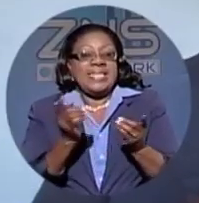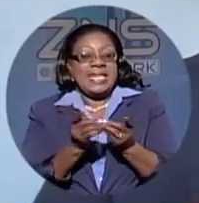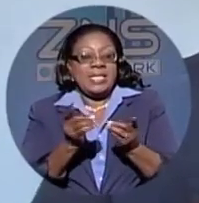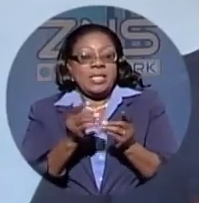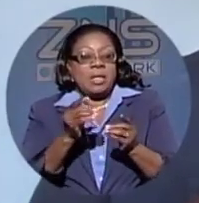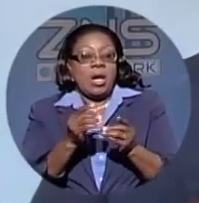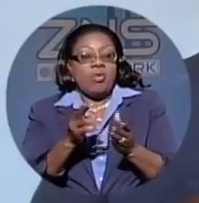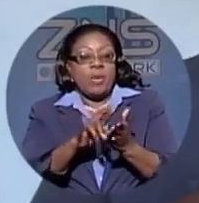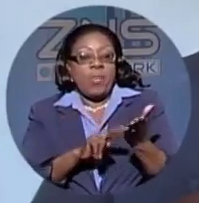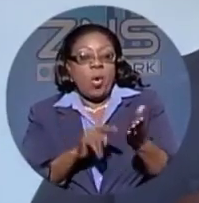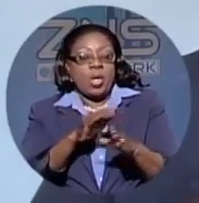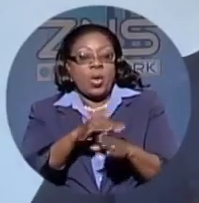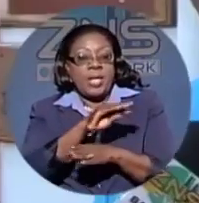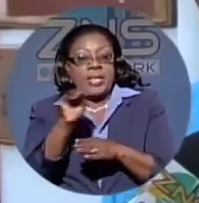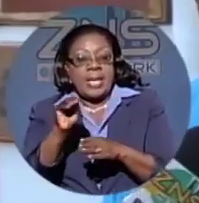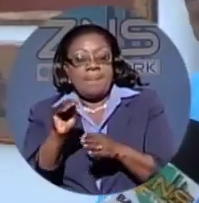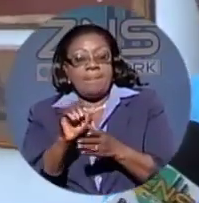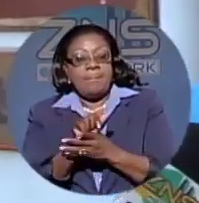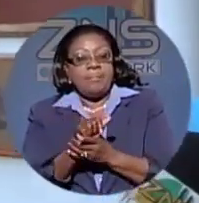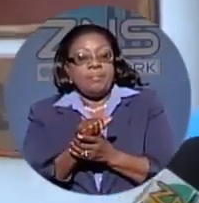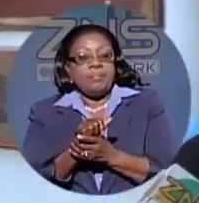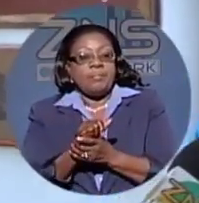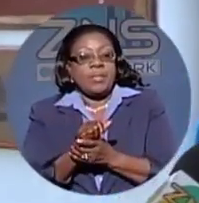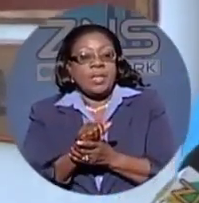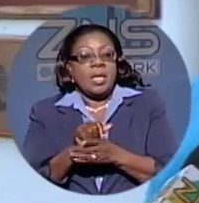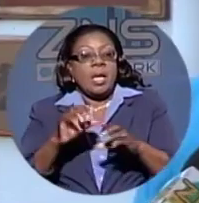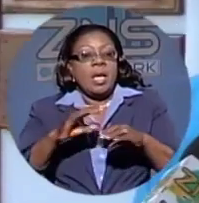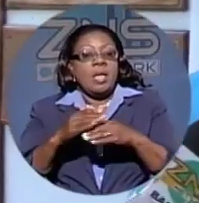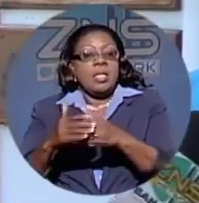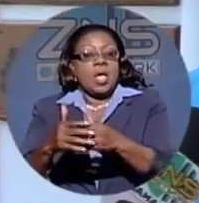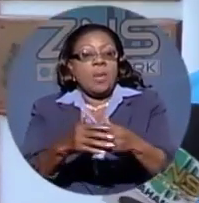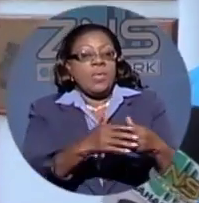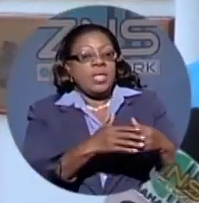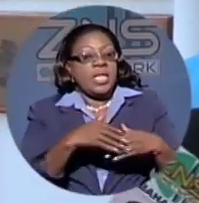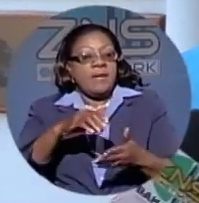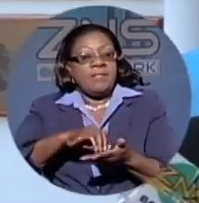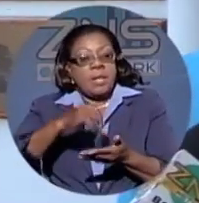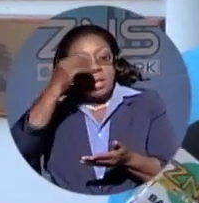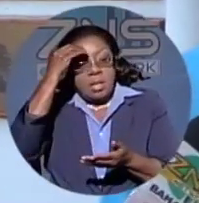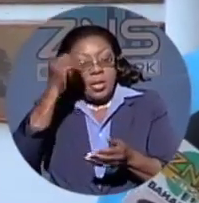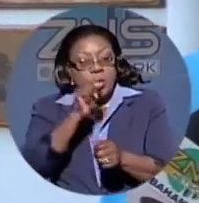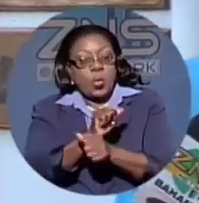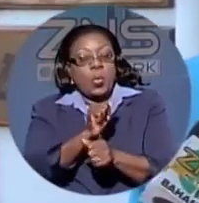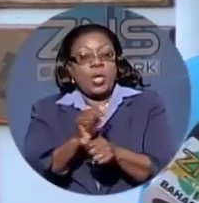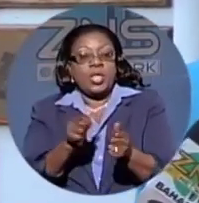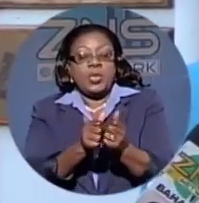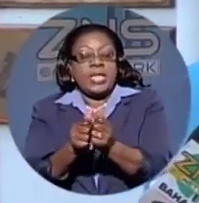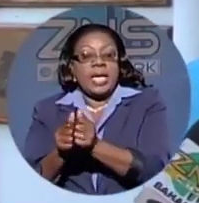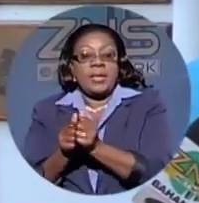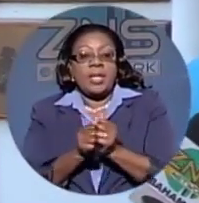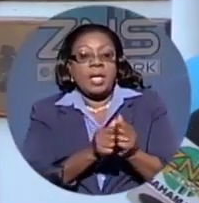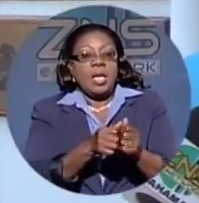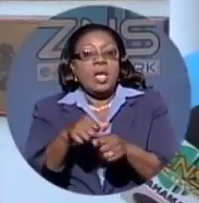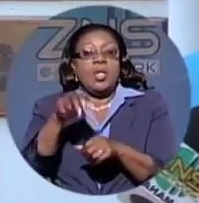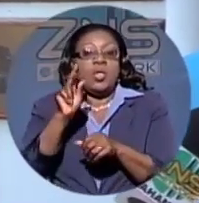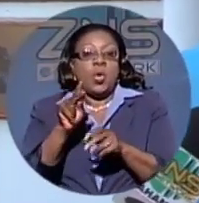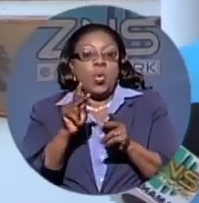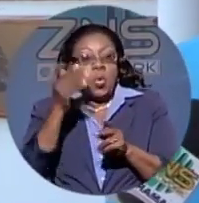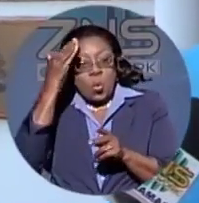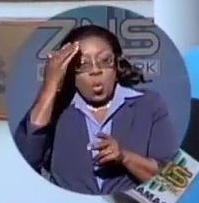how his behavior is and stuff like that. The community have to learn to work together. Know who people